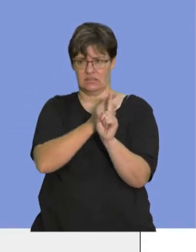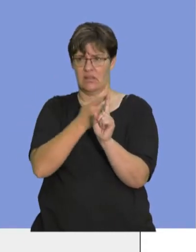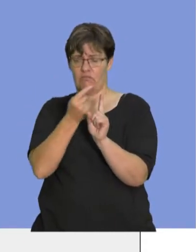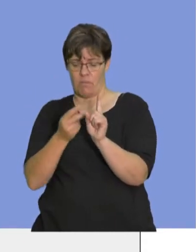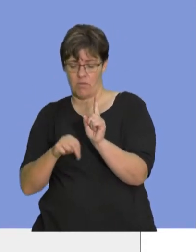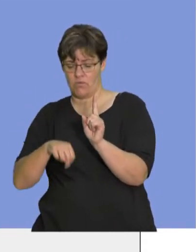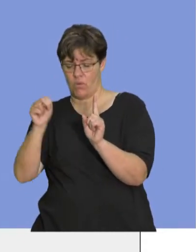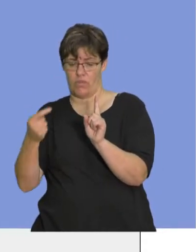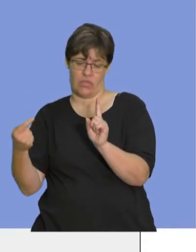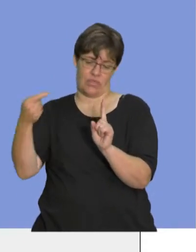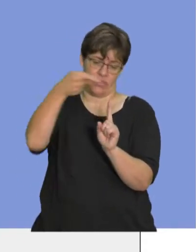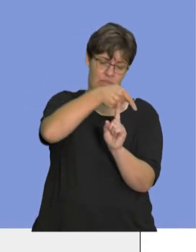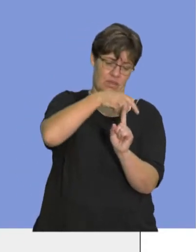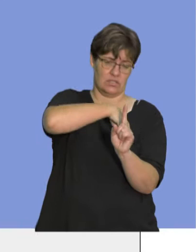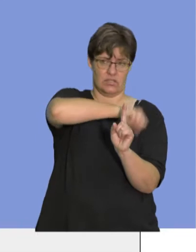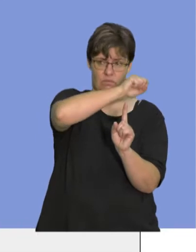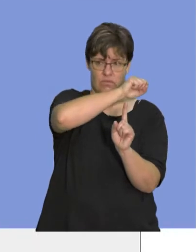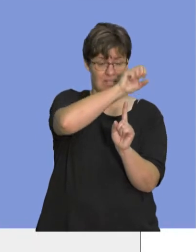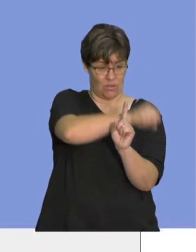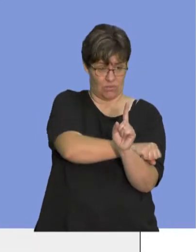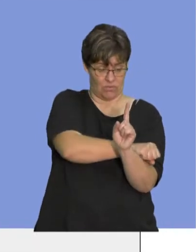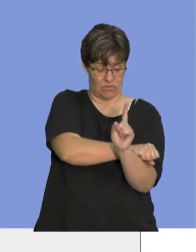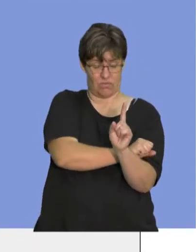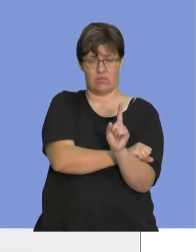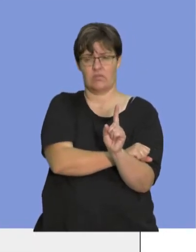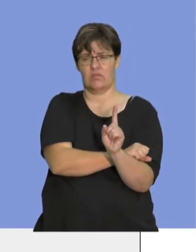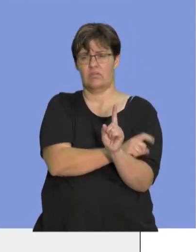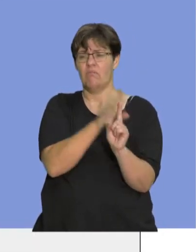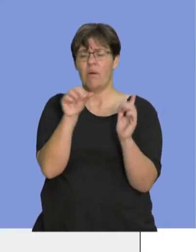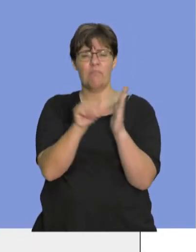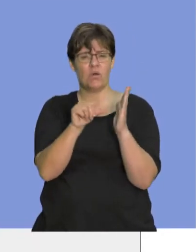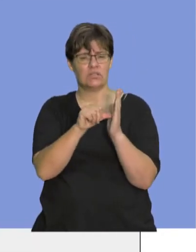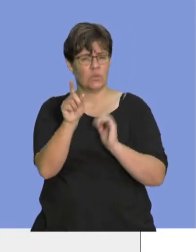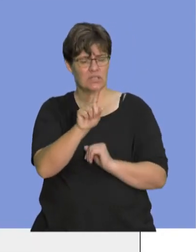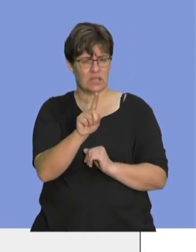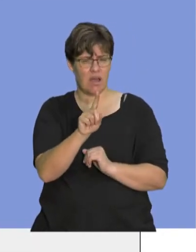see that the field is from north to south. And then one of the things